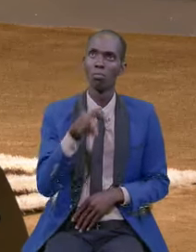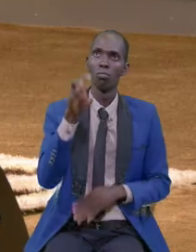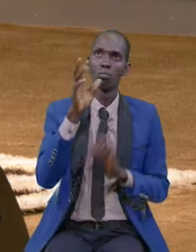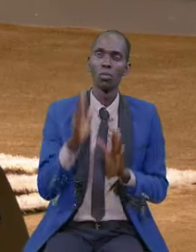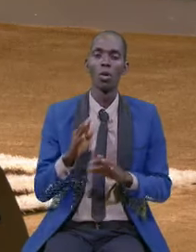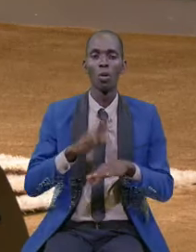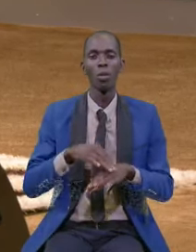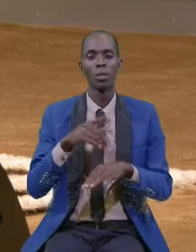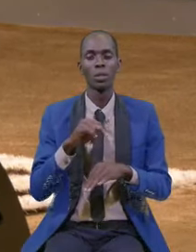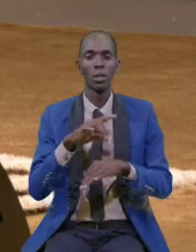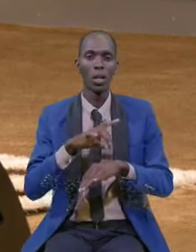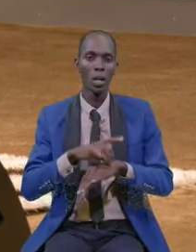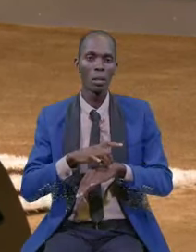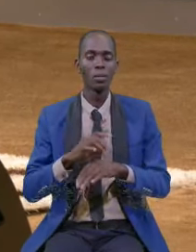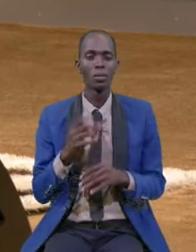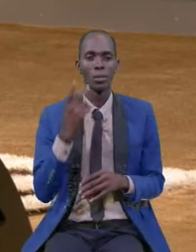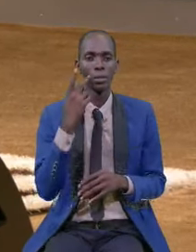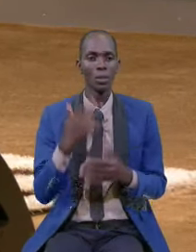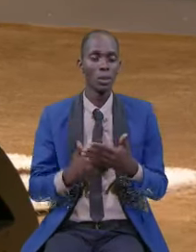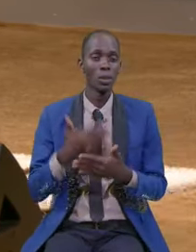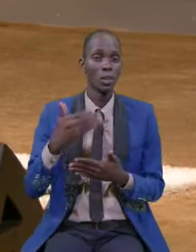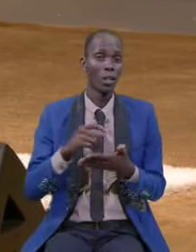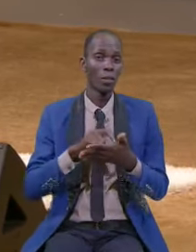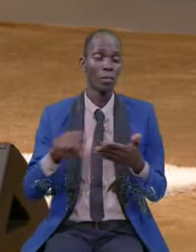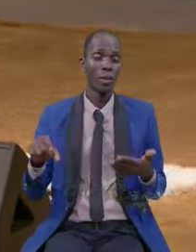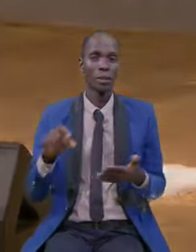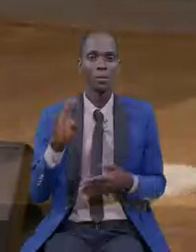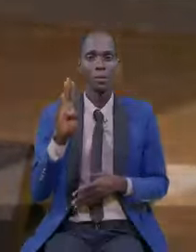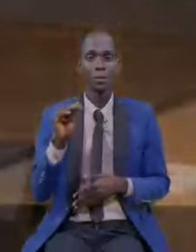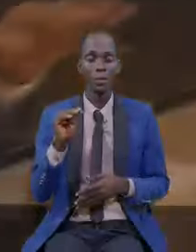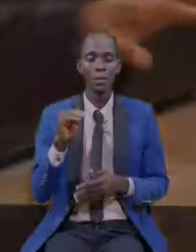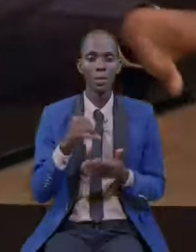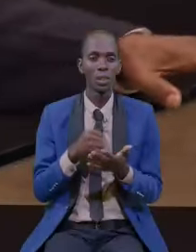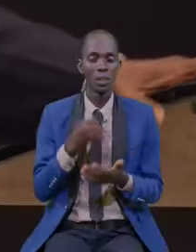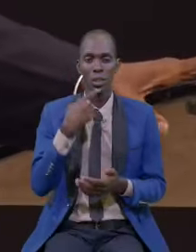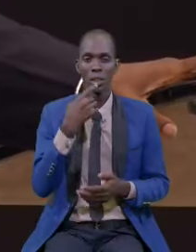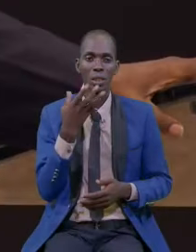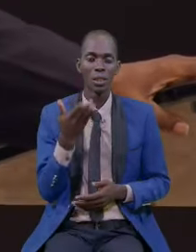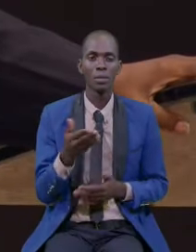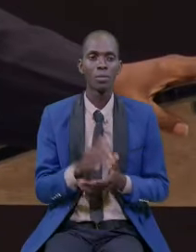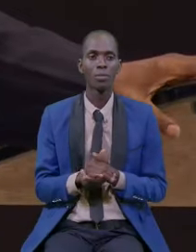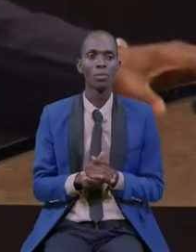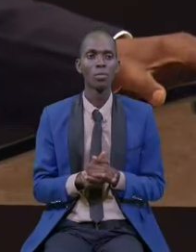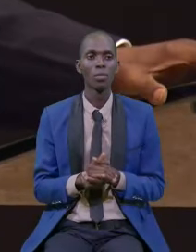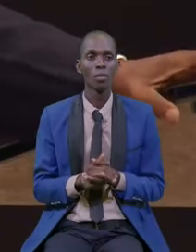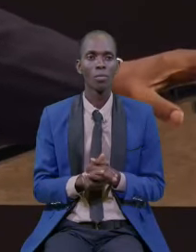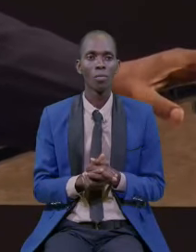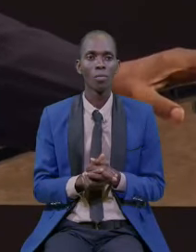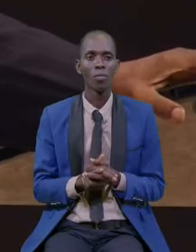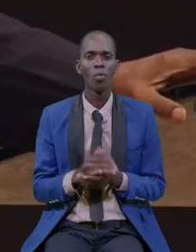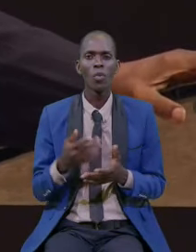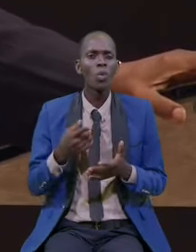at the next verse there. The next verse tells us what had